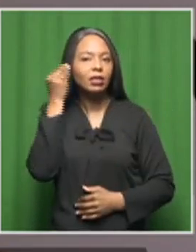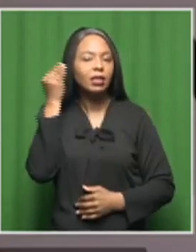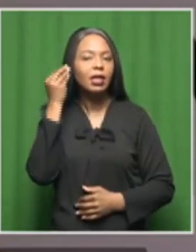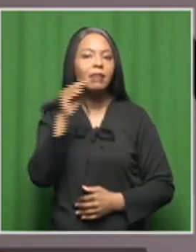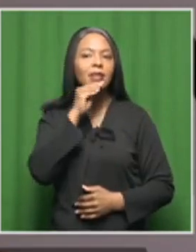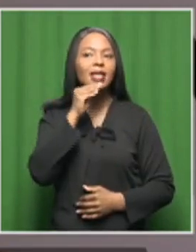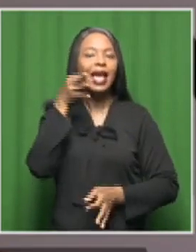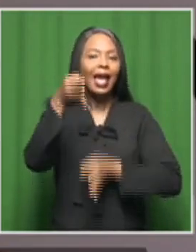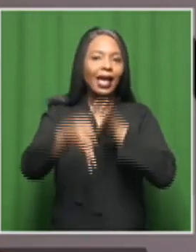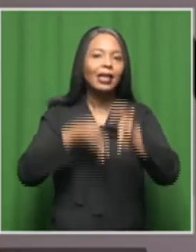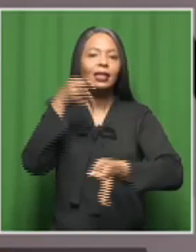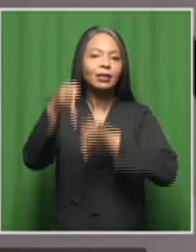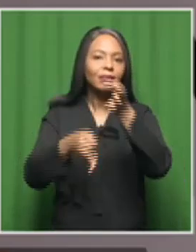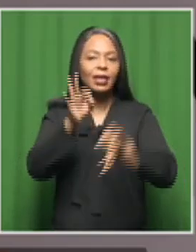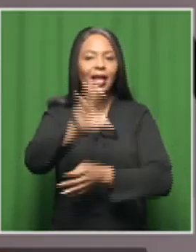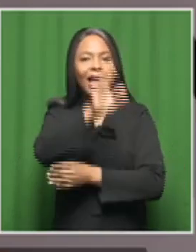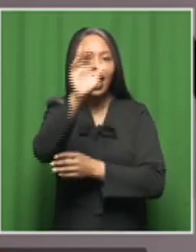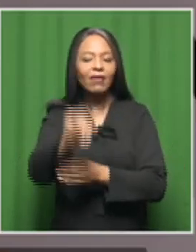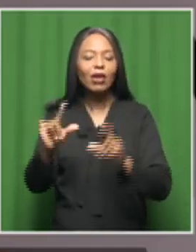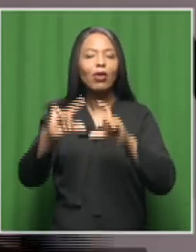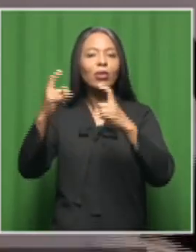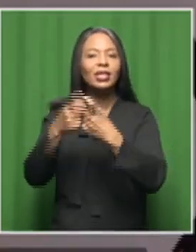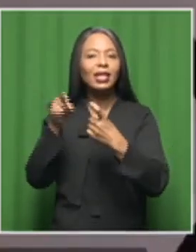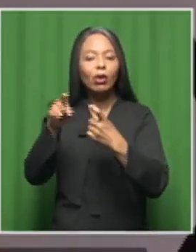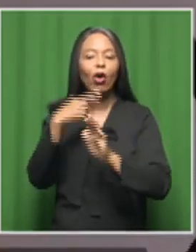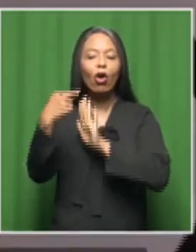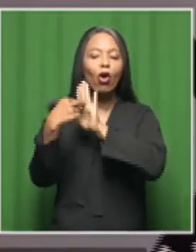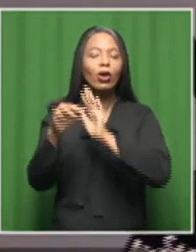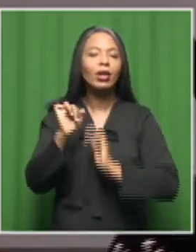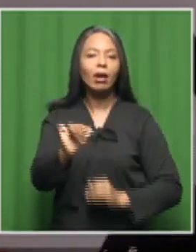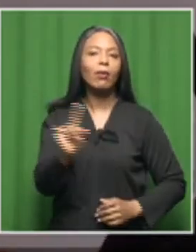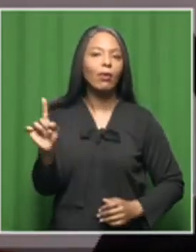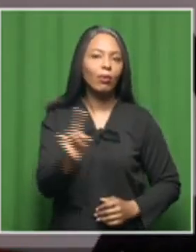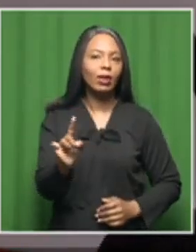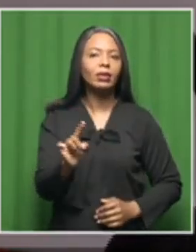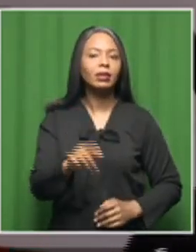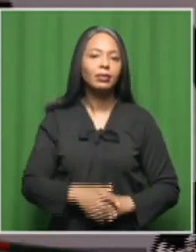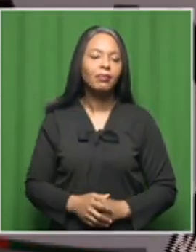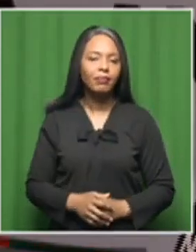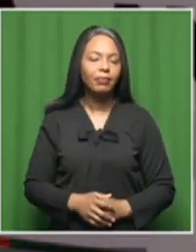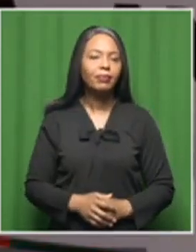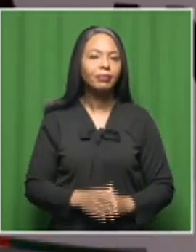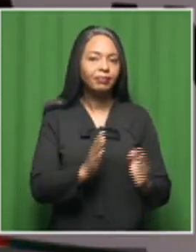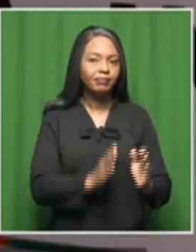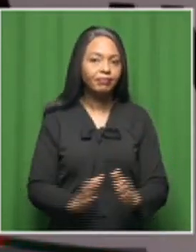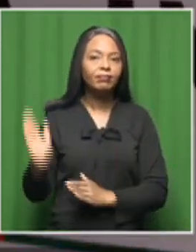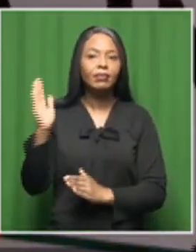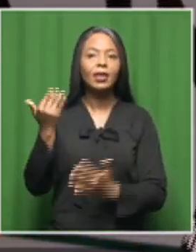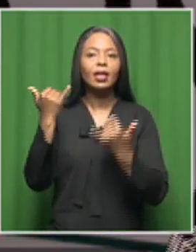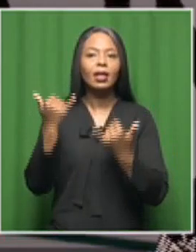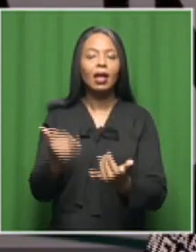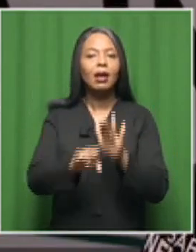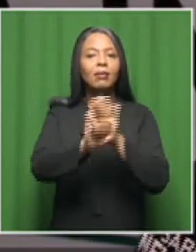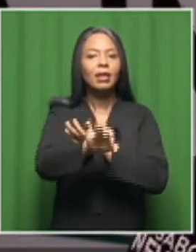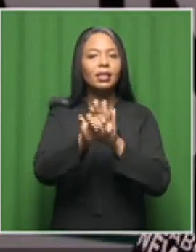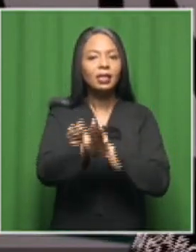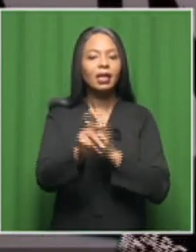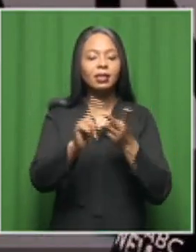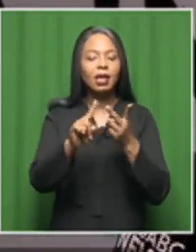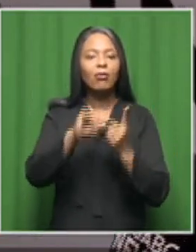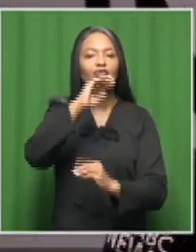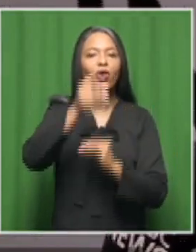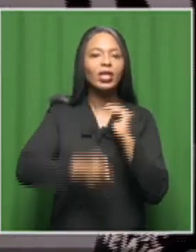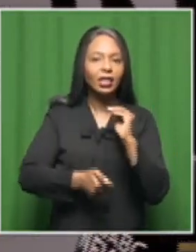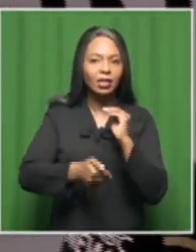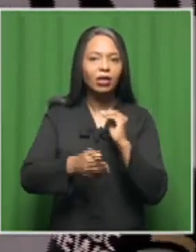African Commission will be doing in that regard. And then, of course, the issue of media freedom and the protection of journalists,